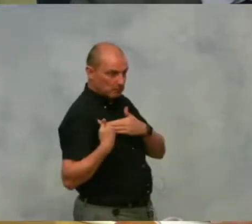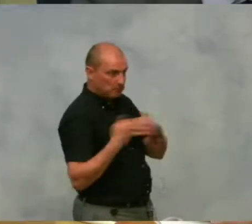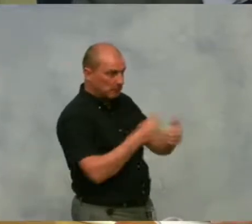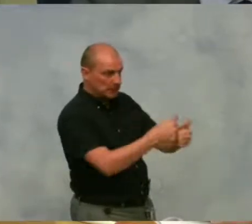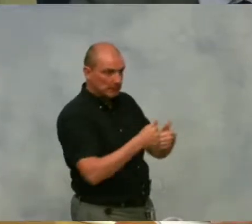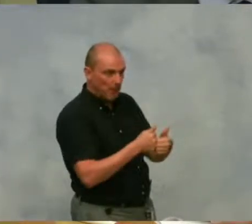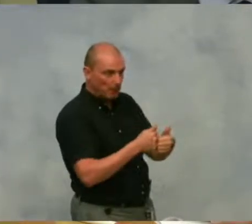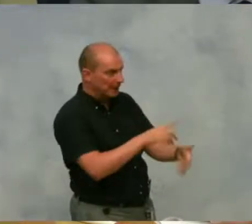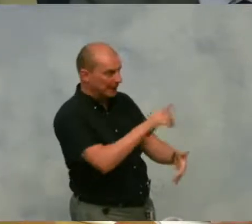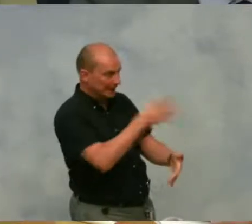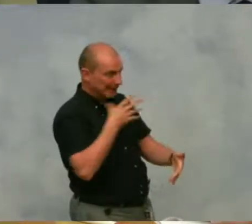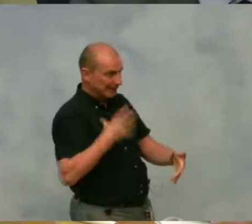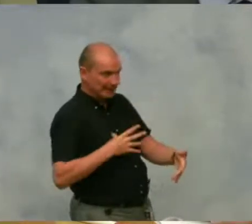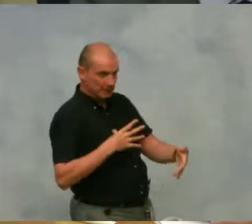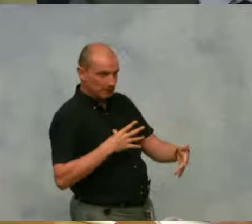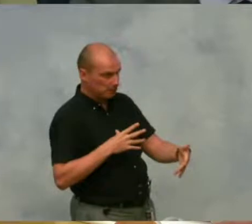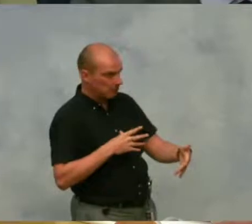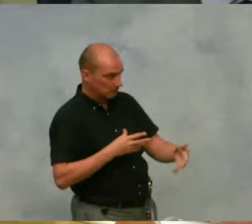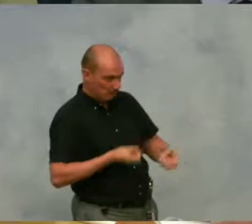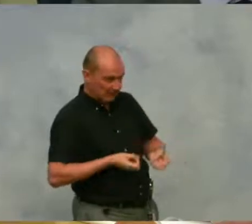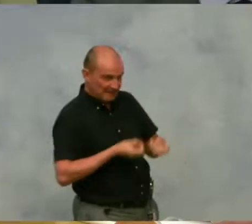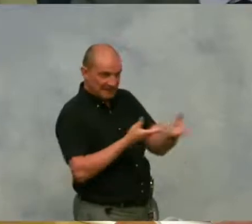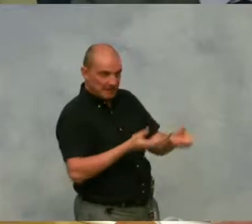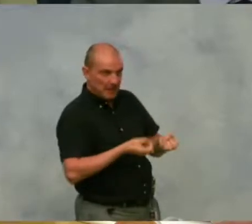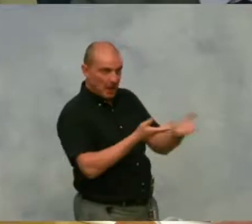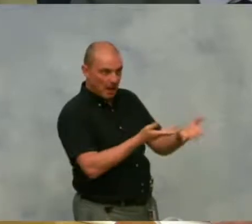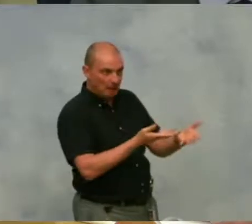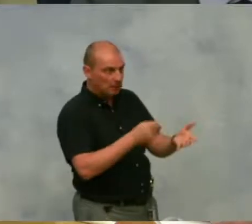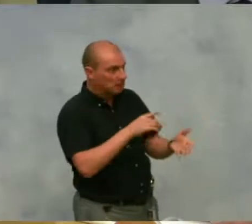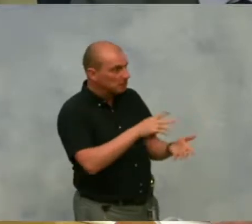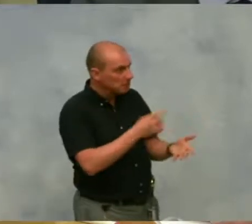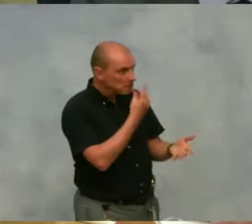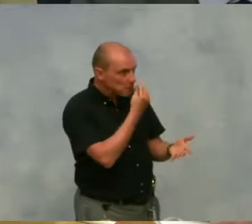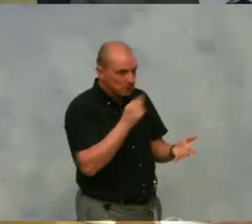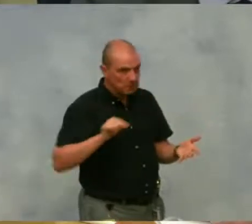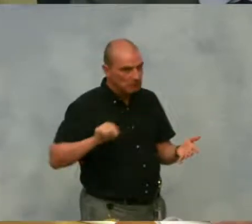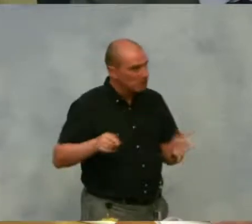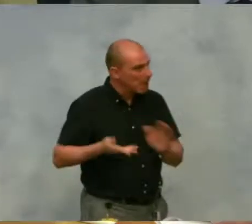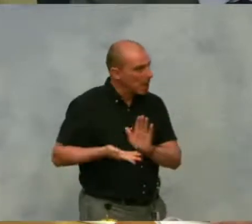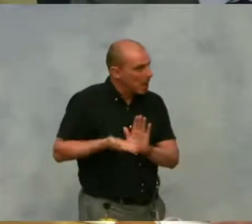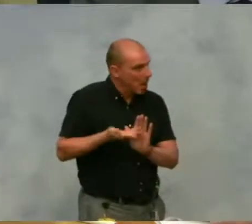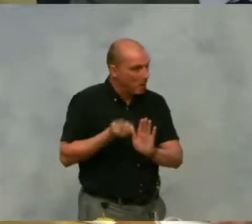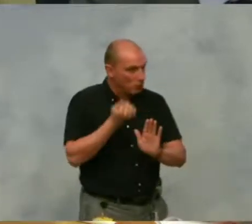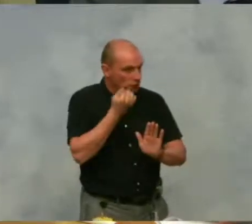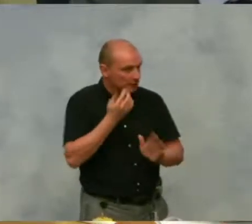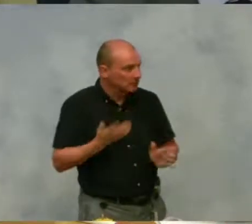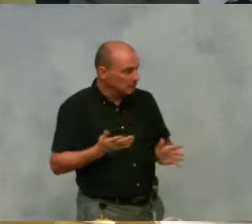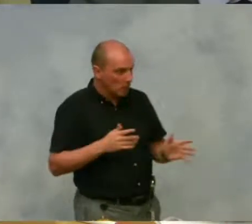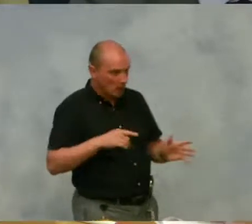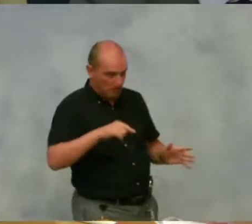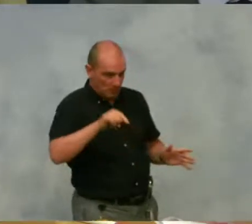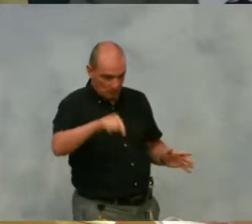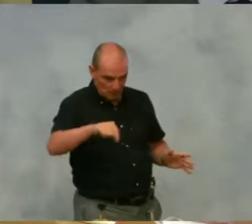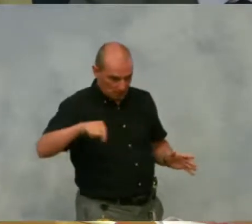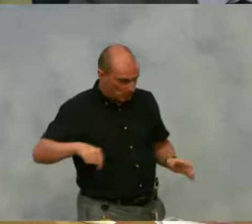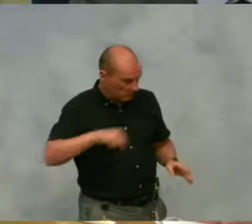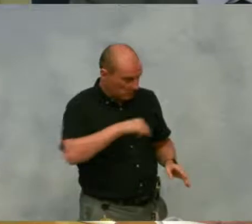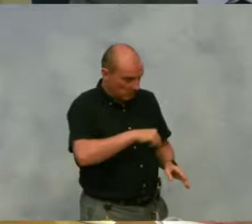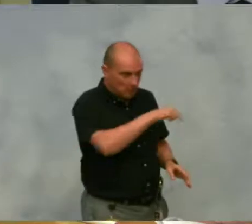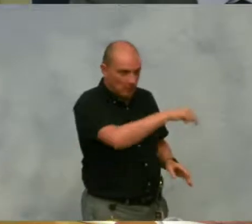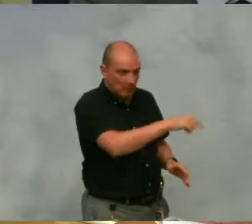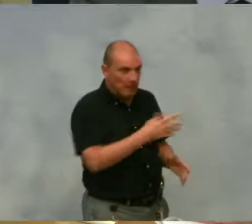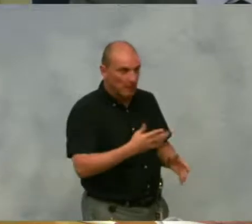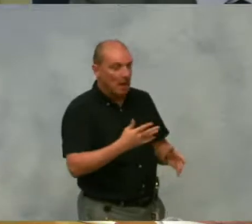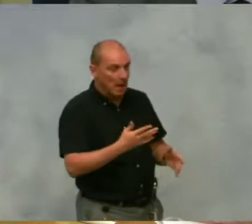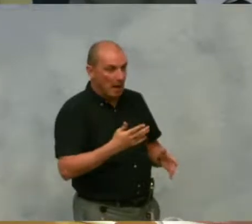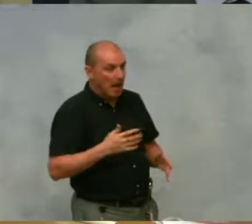that conversation if we want to request, for example, an upgrade or a change to that software. I hope that answers your question, but there is a full life